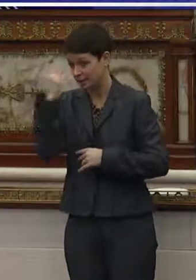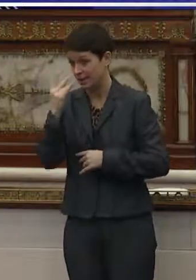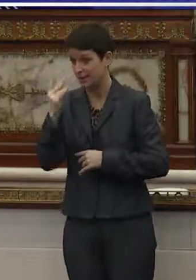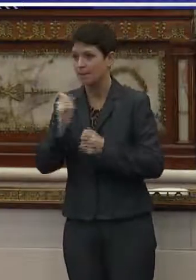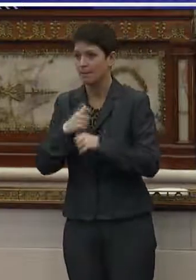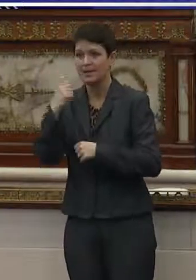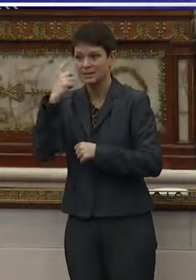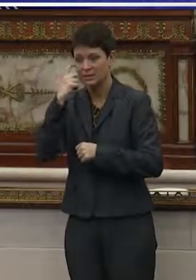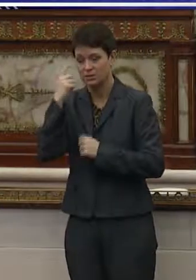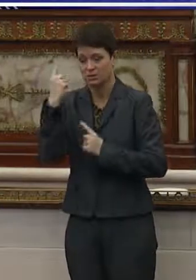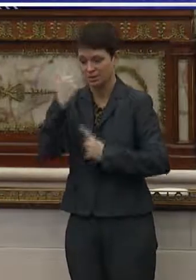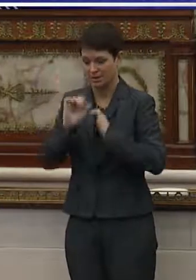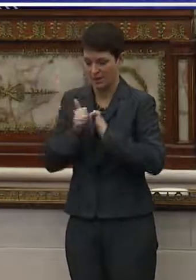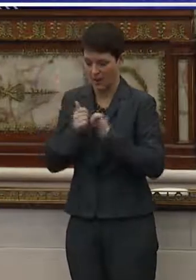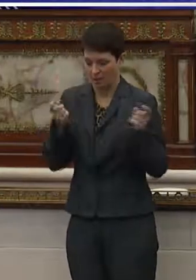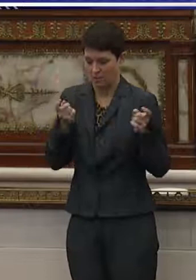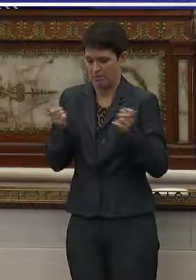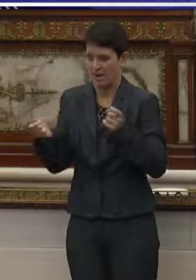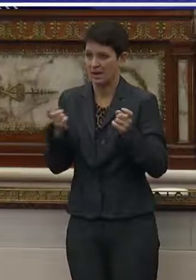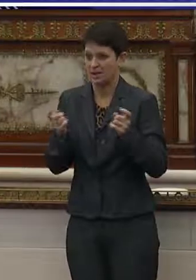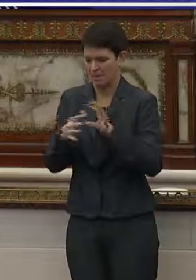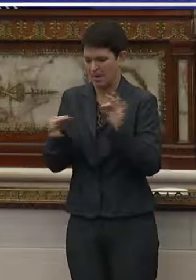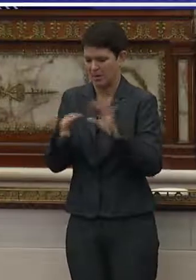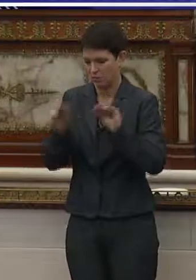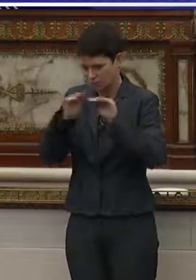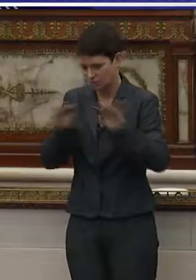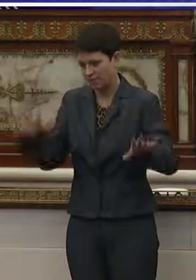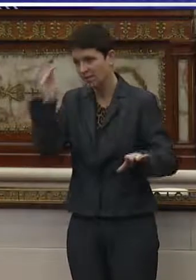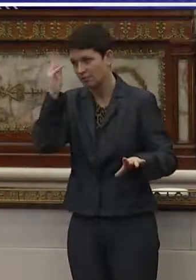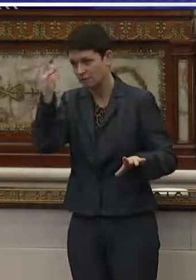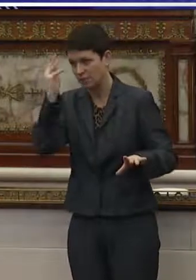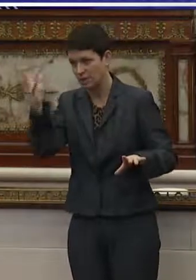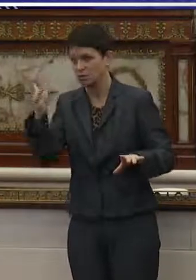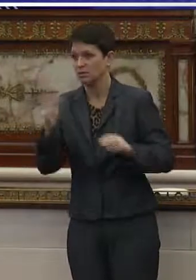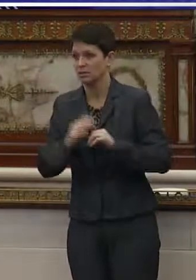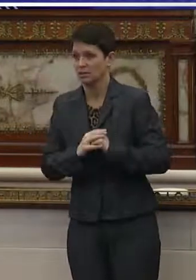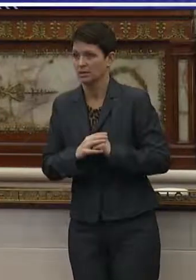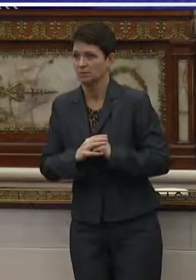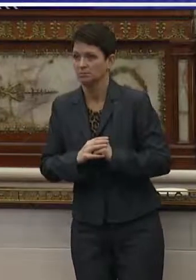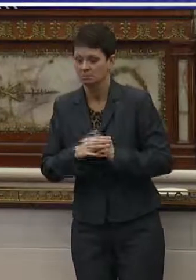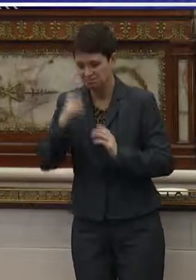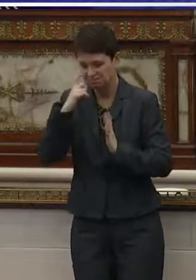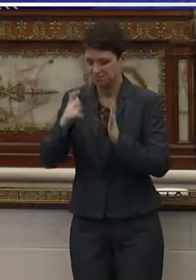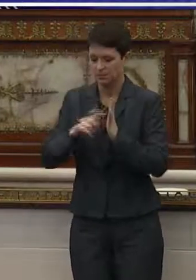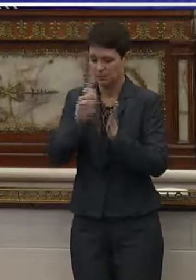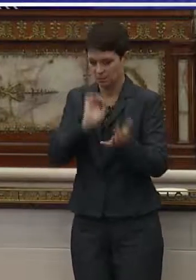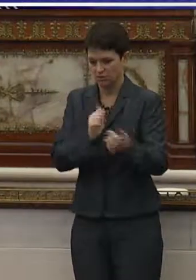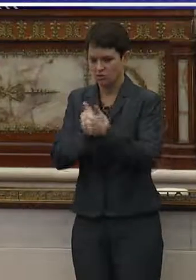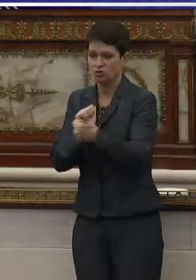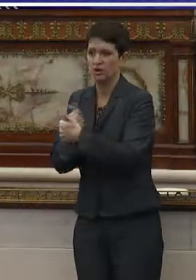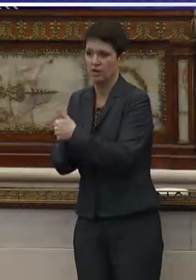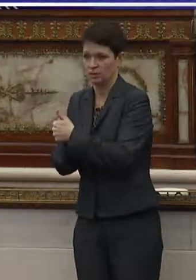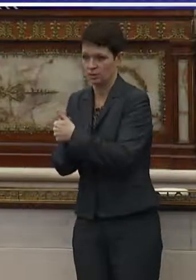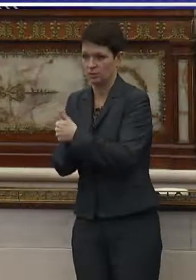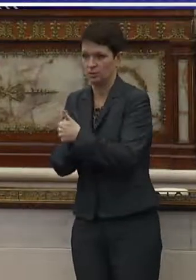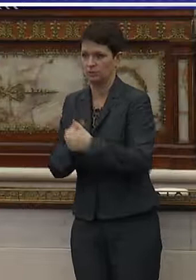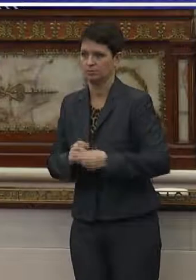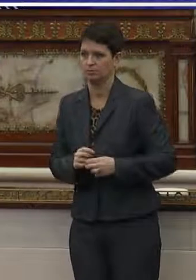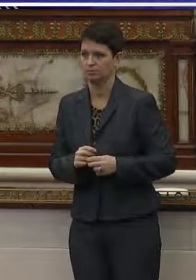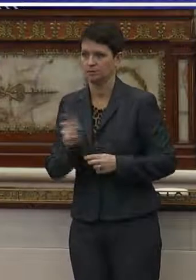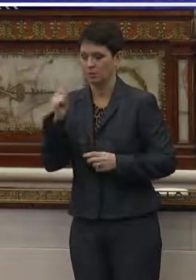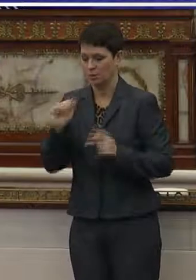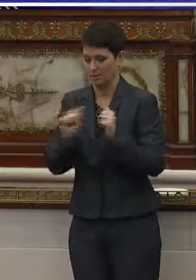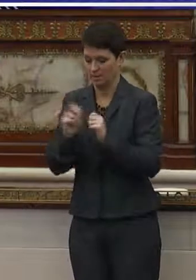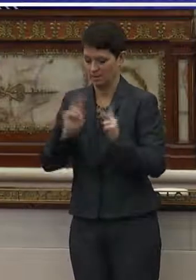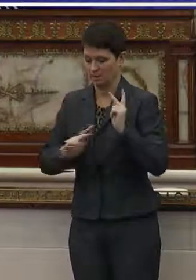to start thinking about how we message this information, because I could see that being a challenge within citizens in